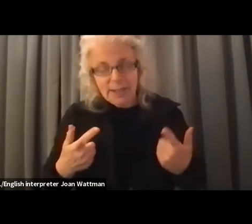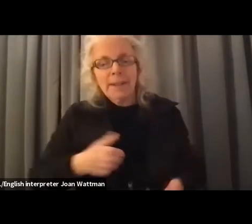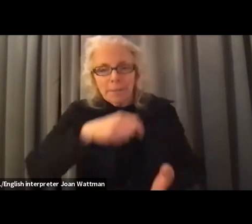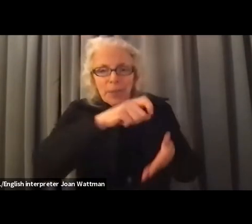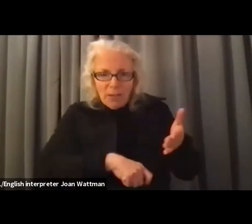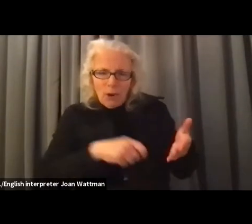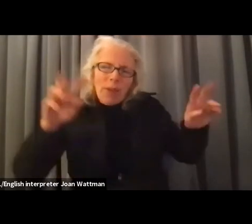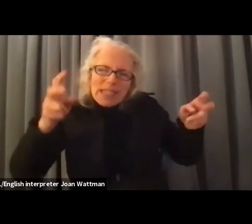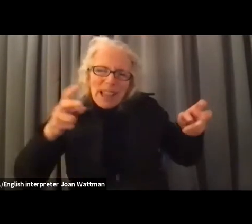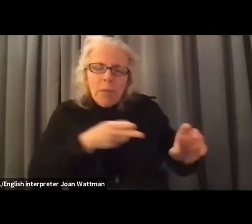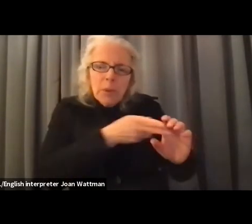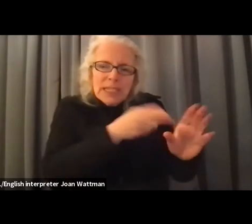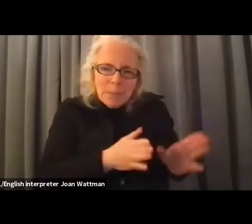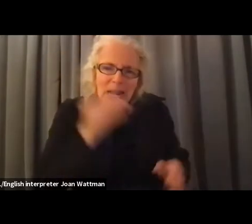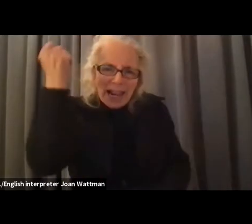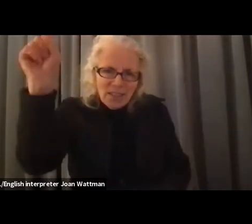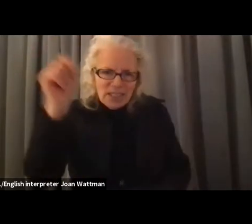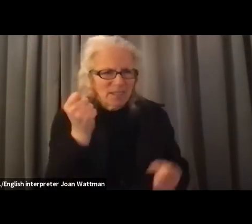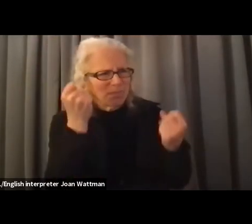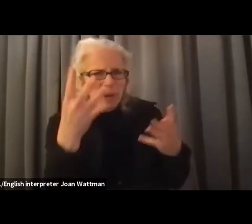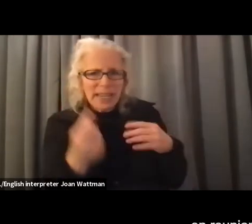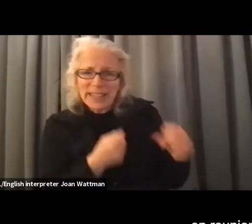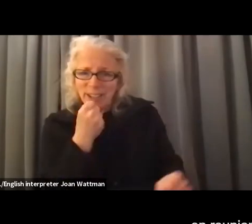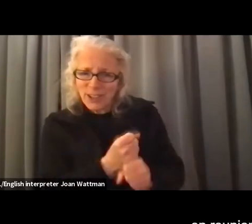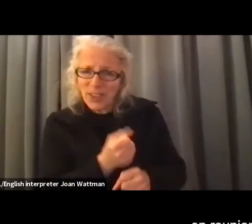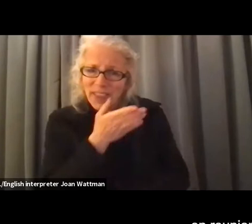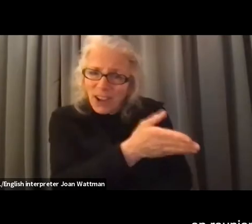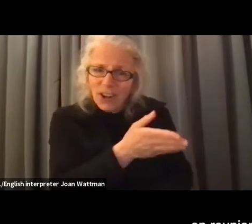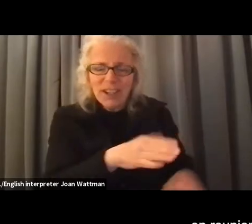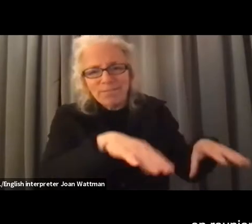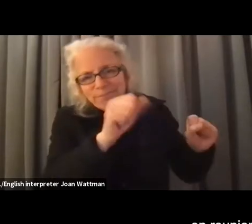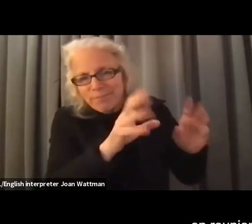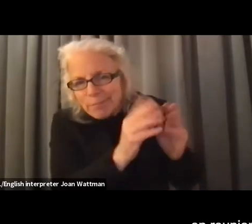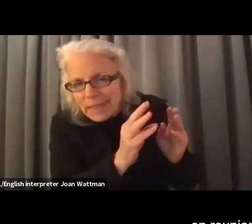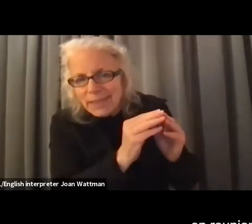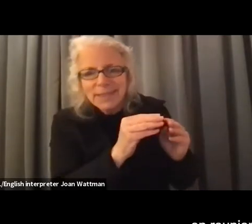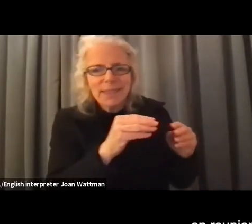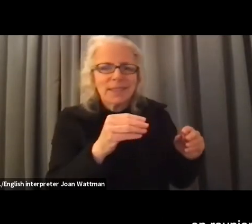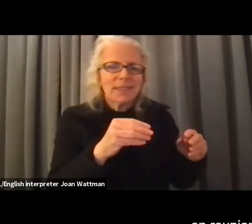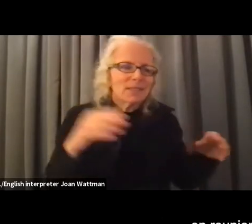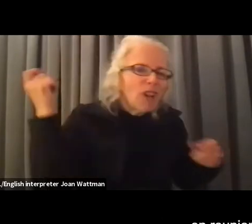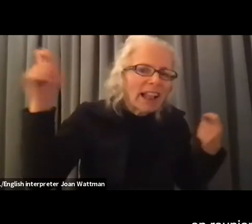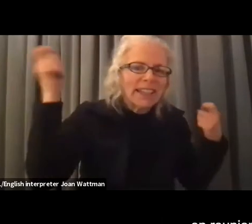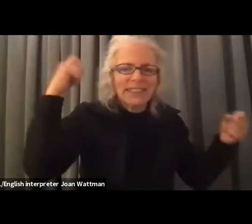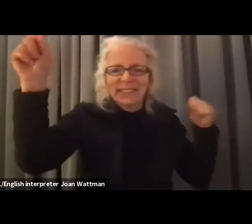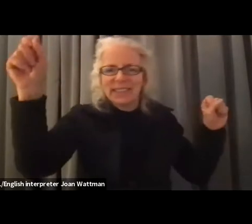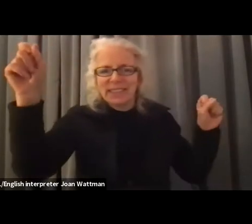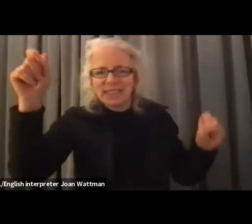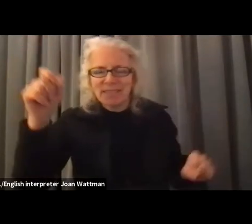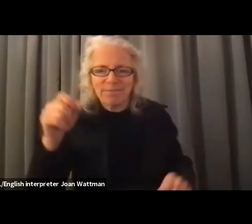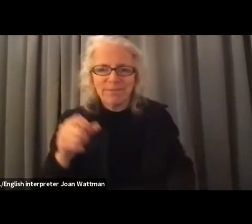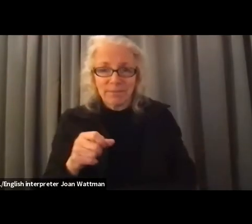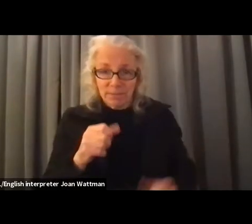participant activist, spending several years in meetings and conferences and rallies and demonstrations